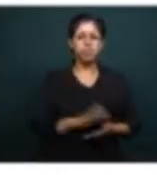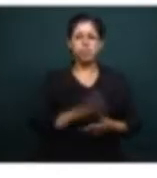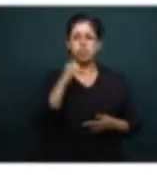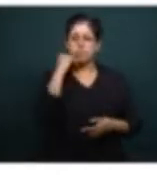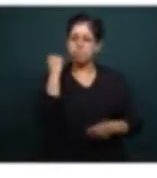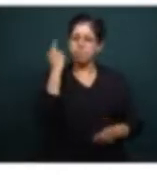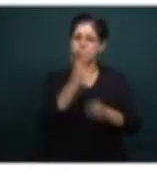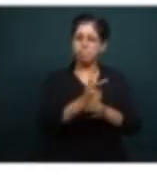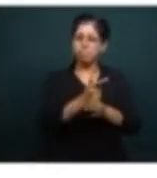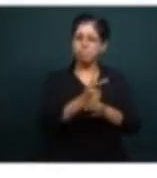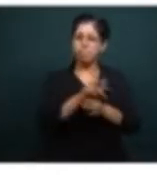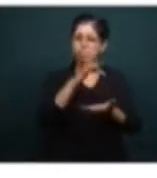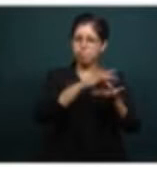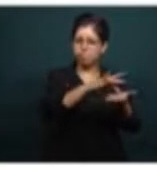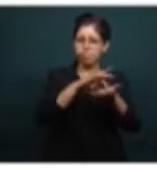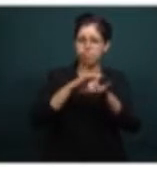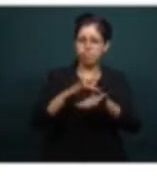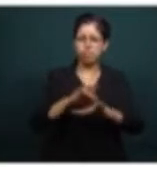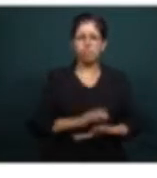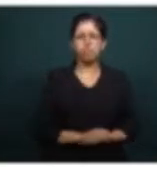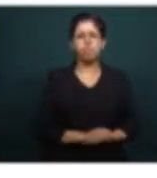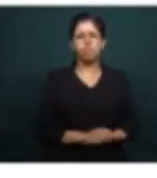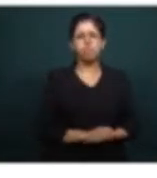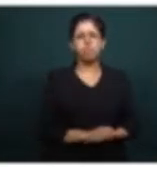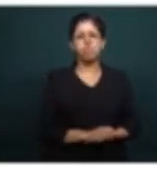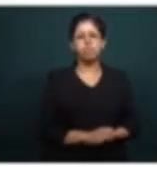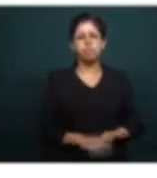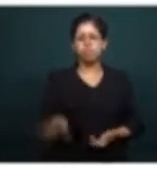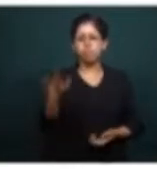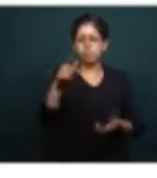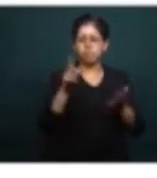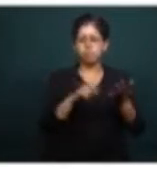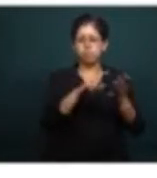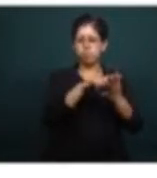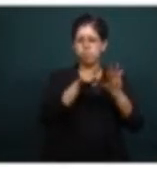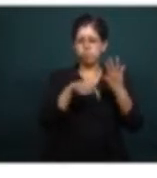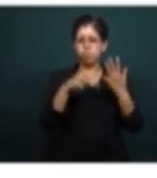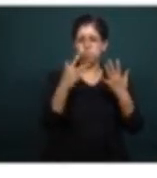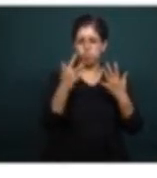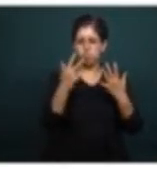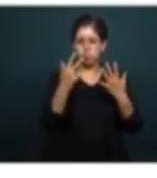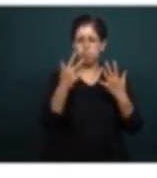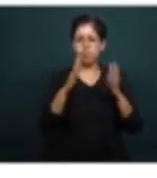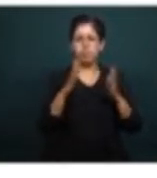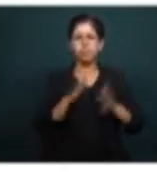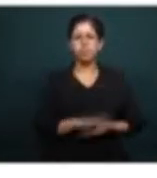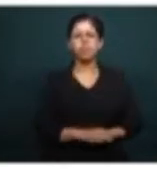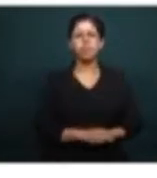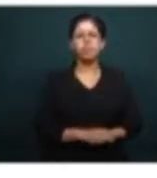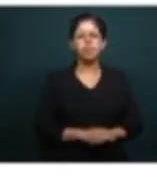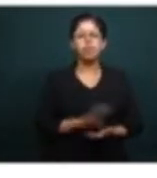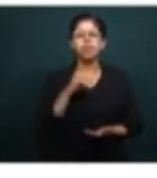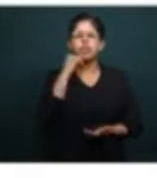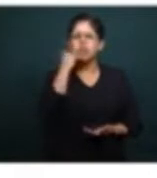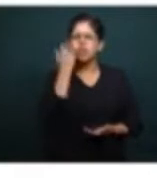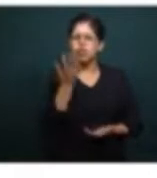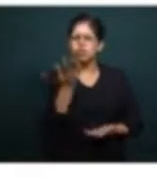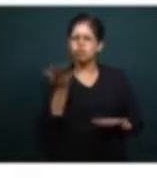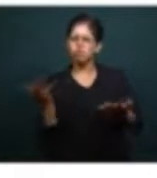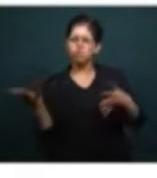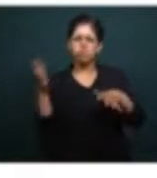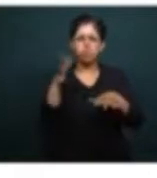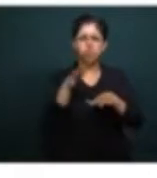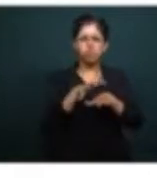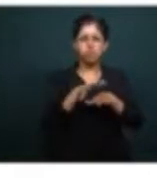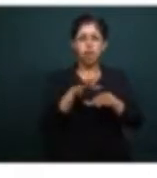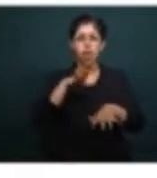problems in order to attend to these. So point number 8, we are looking at the job that is being